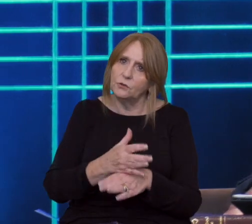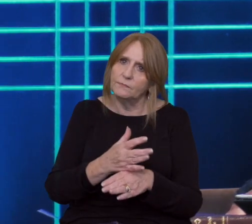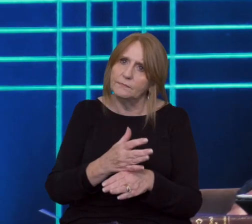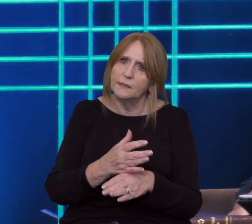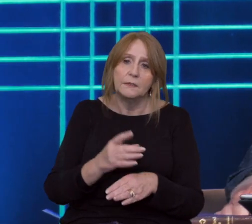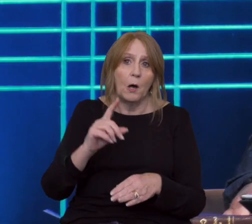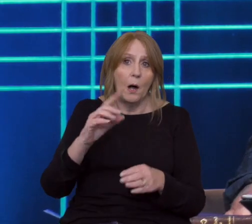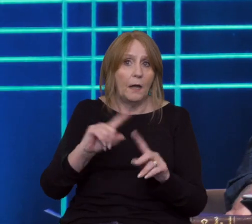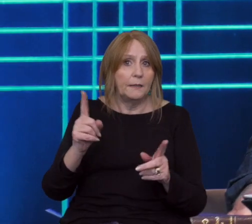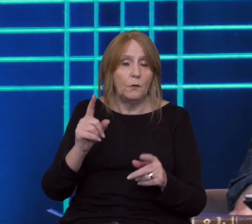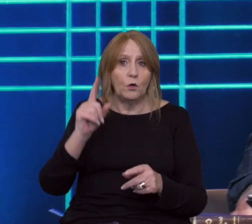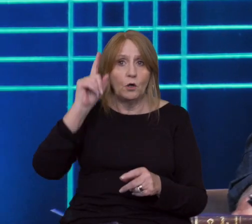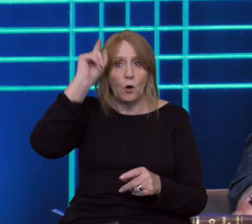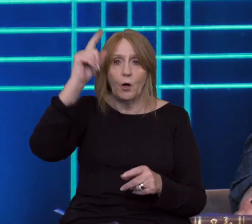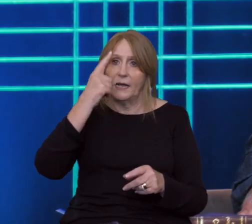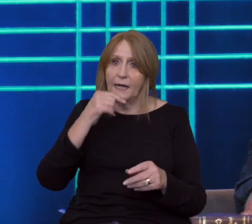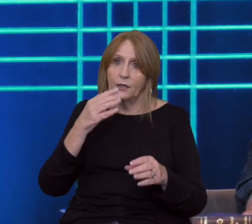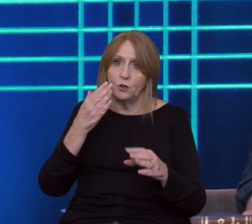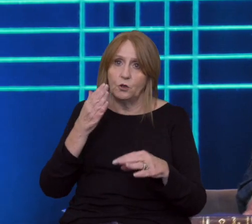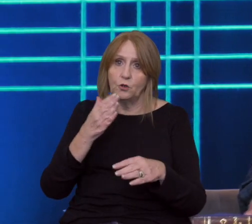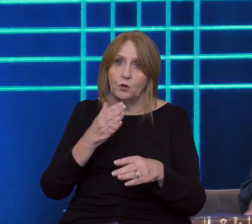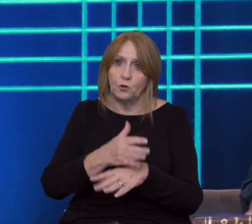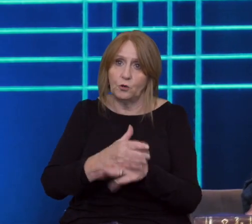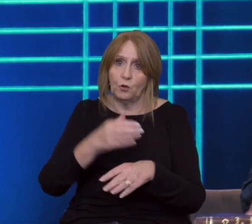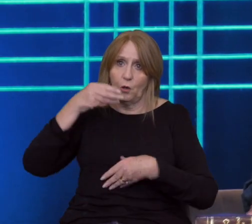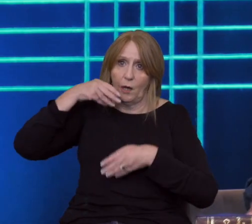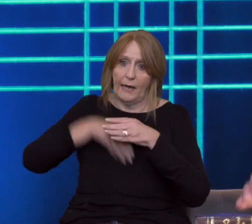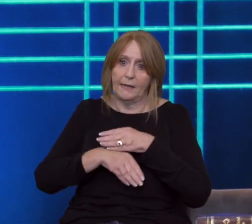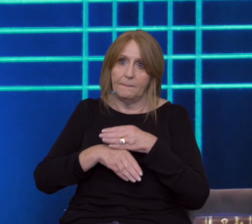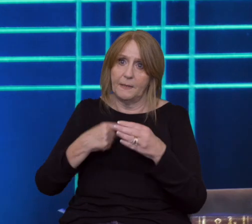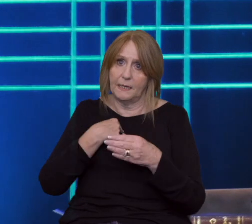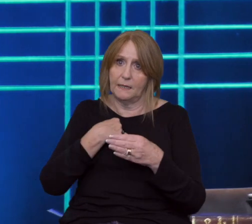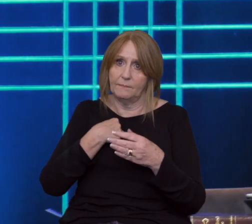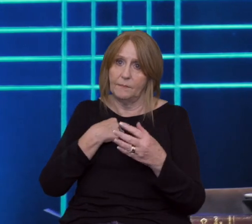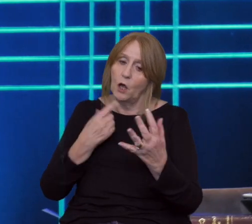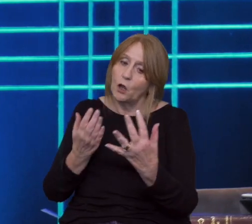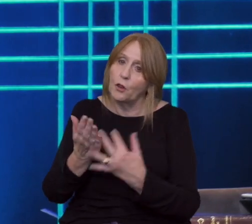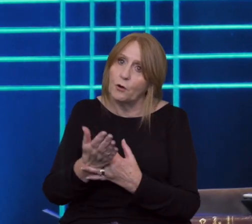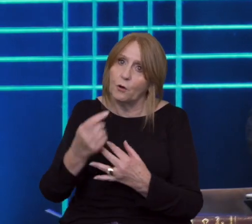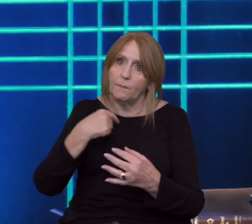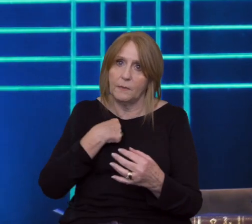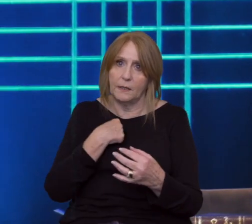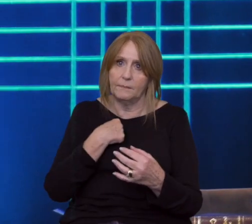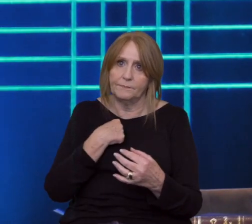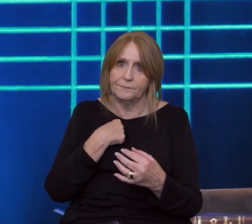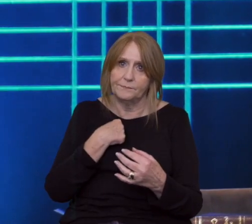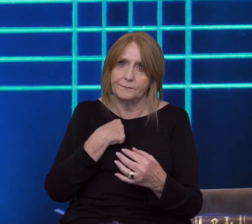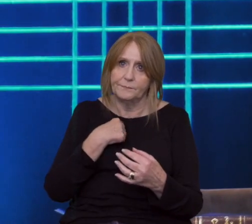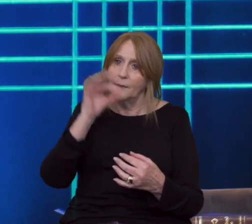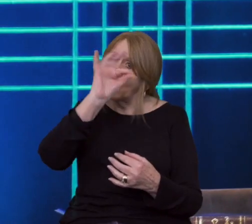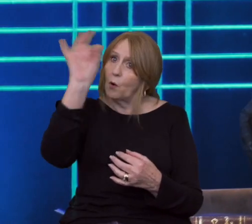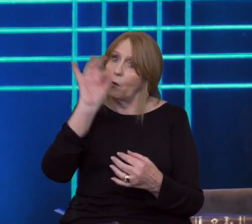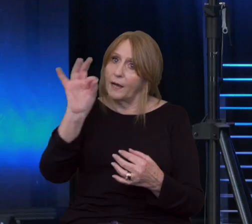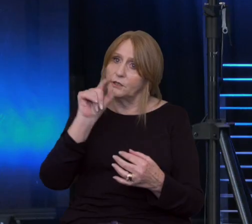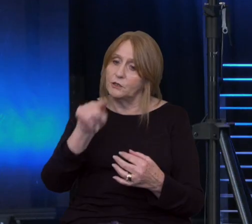discovered? God does amazing things through imperfect people. Let me ask you a question. Do any of you know what kindling is?